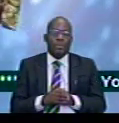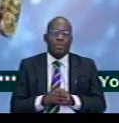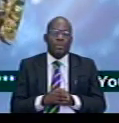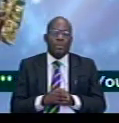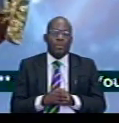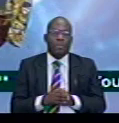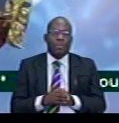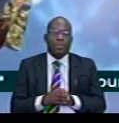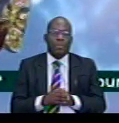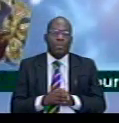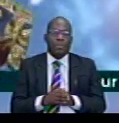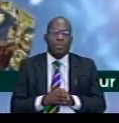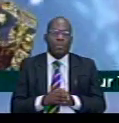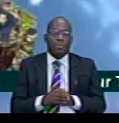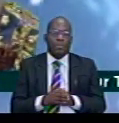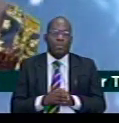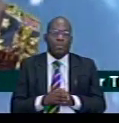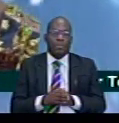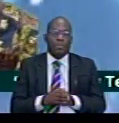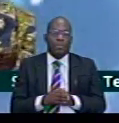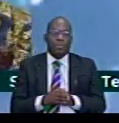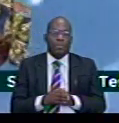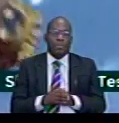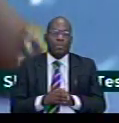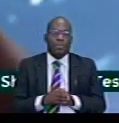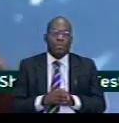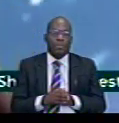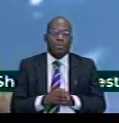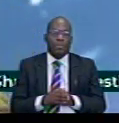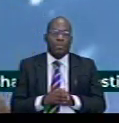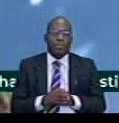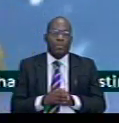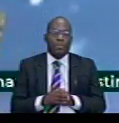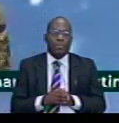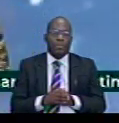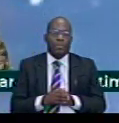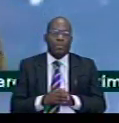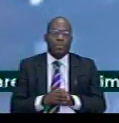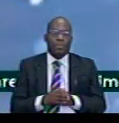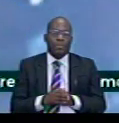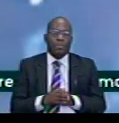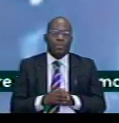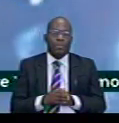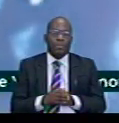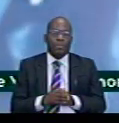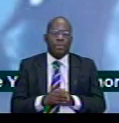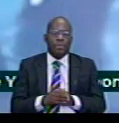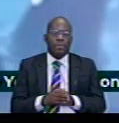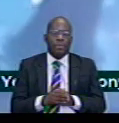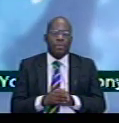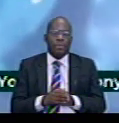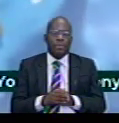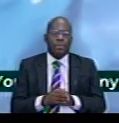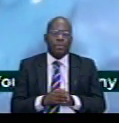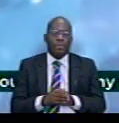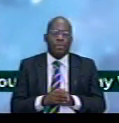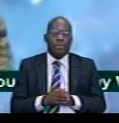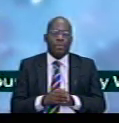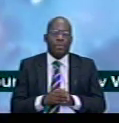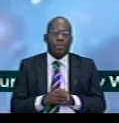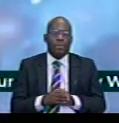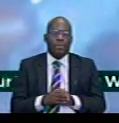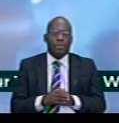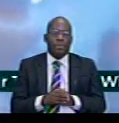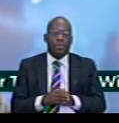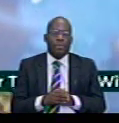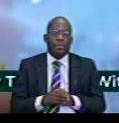le fun kaka nyi mate bobo to no ma bobo ta le sibe ja gan vo ke mi va disi ke ni mi to ta pepe ti le yora